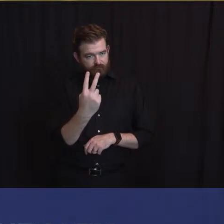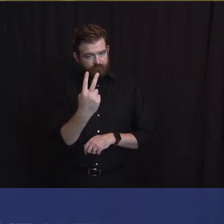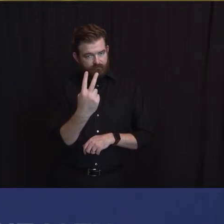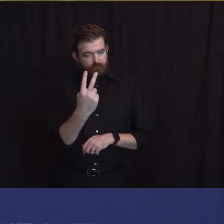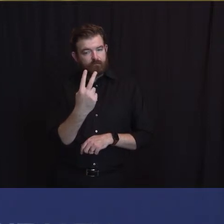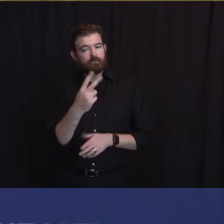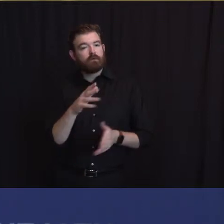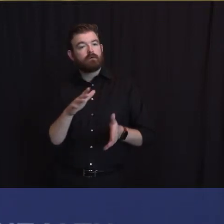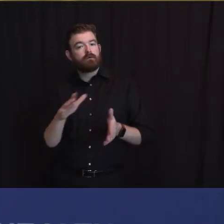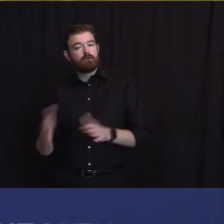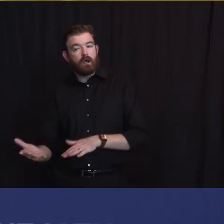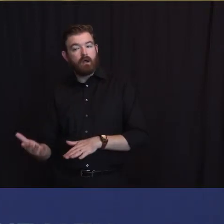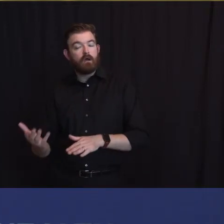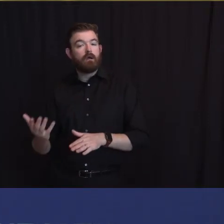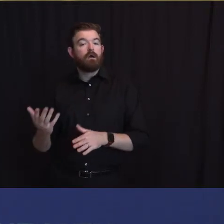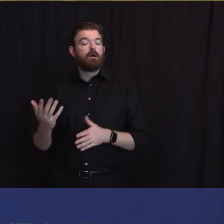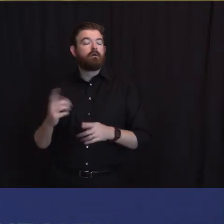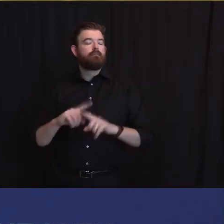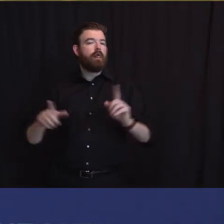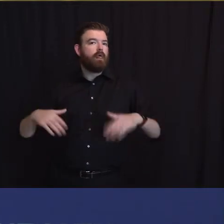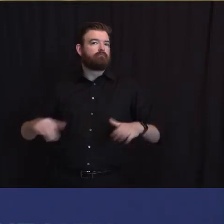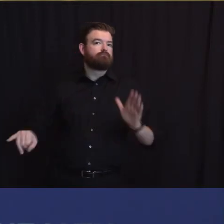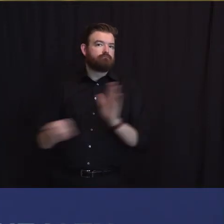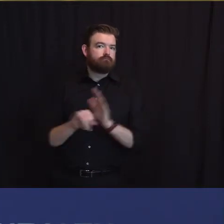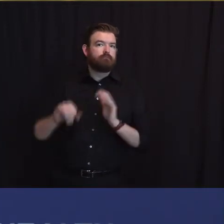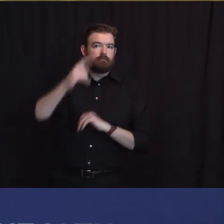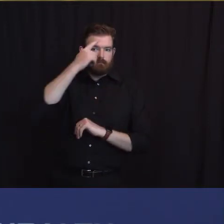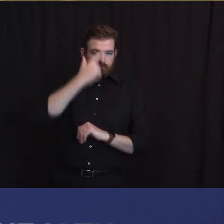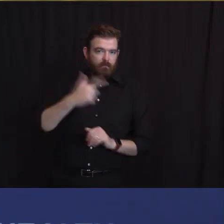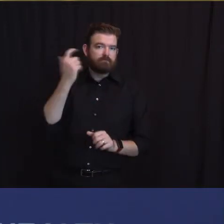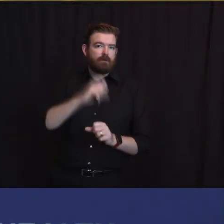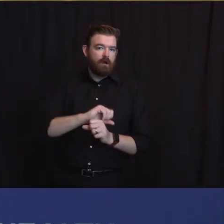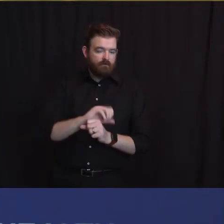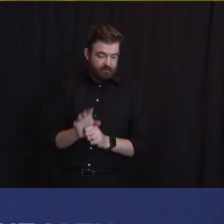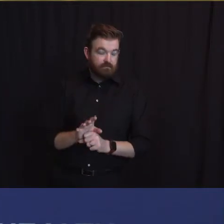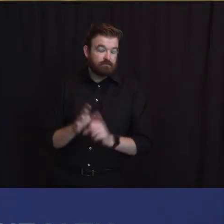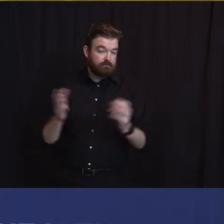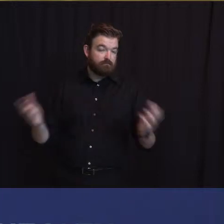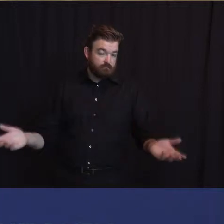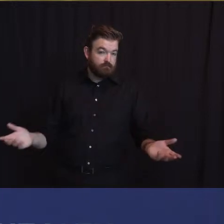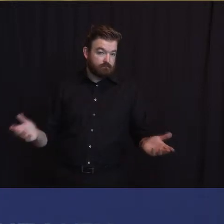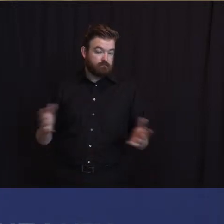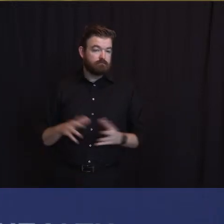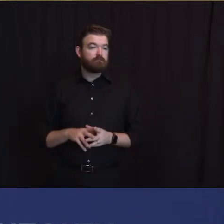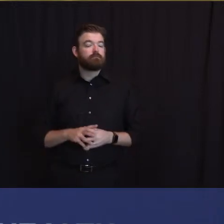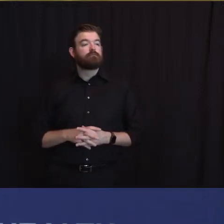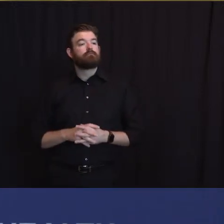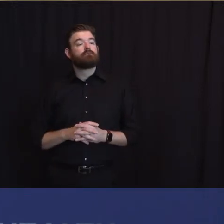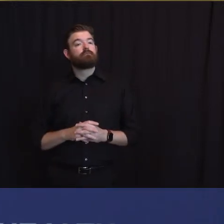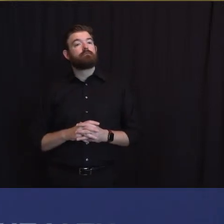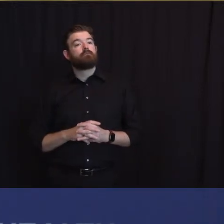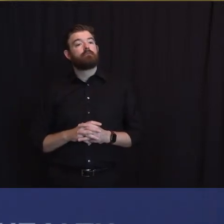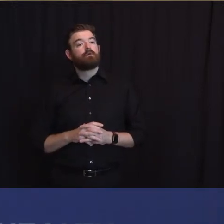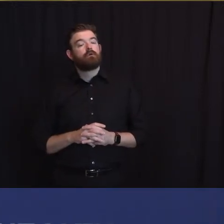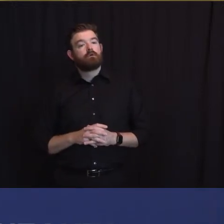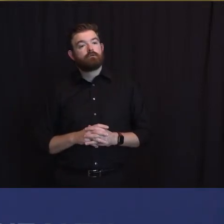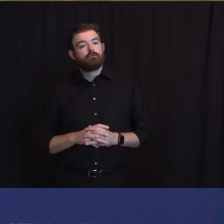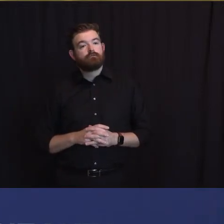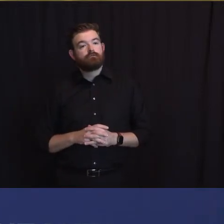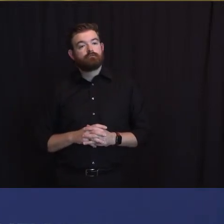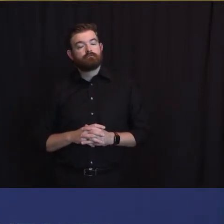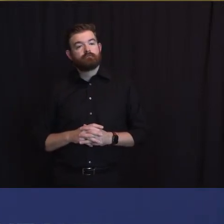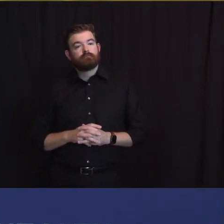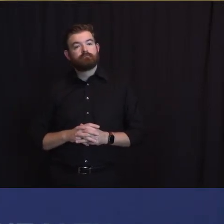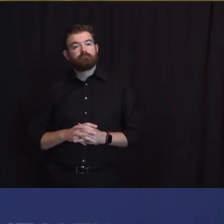passing of 12 lives, tragically. We'll start over here with, before we do, we will